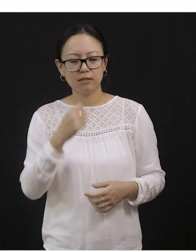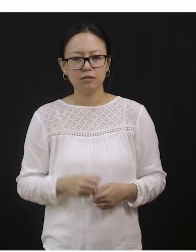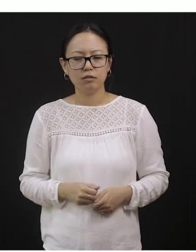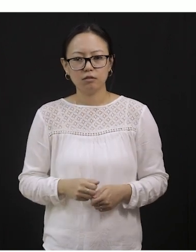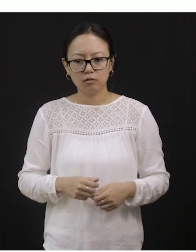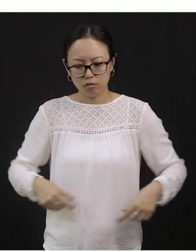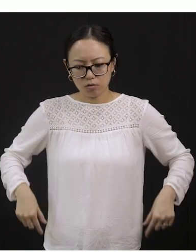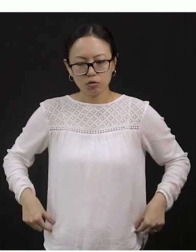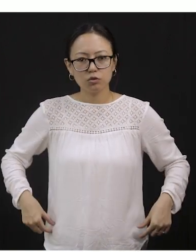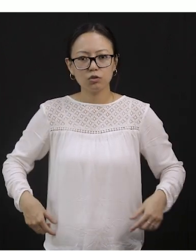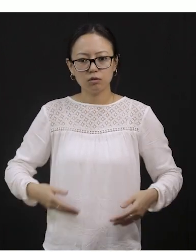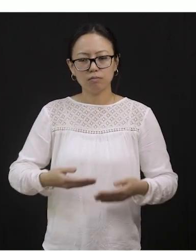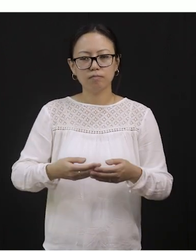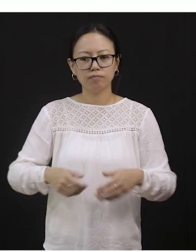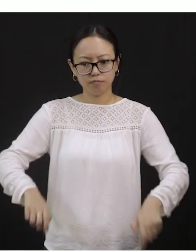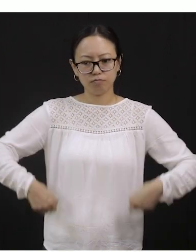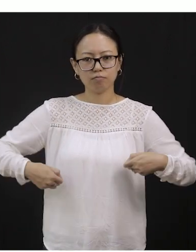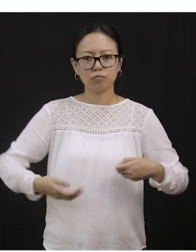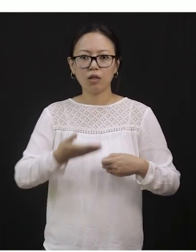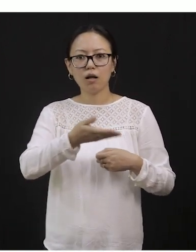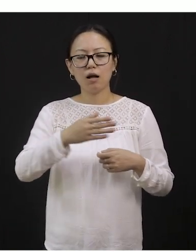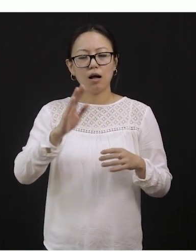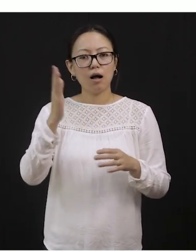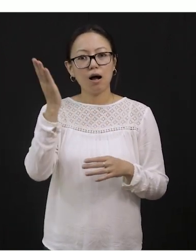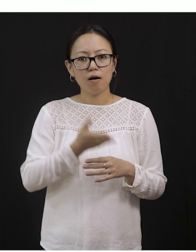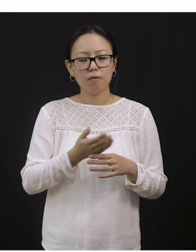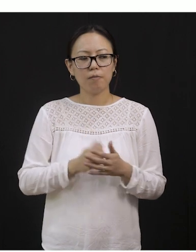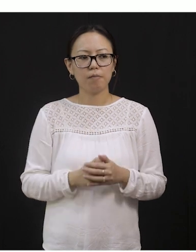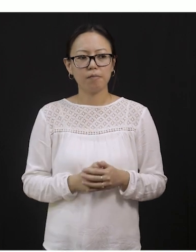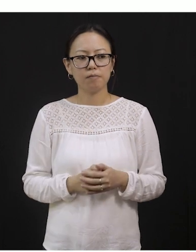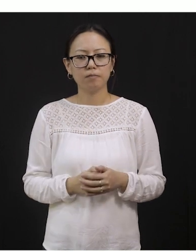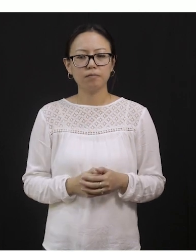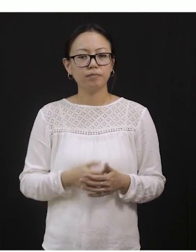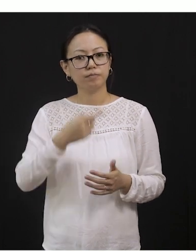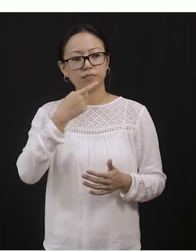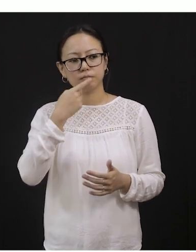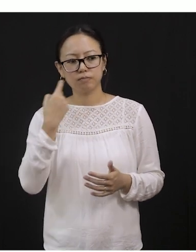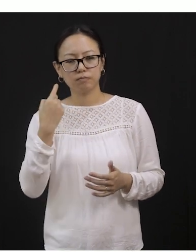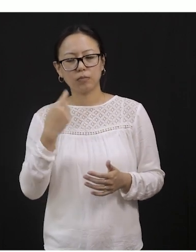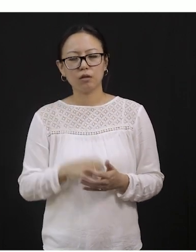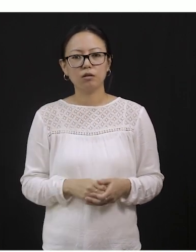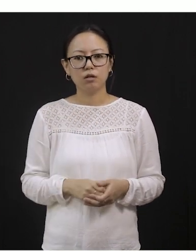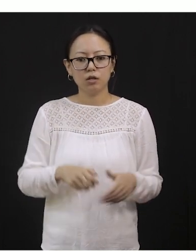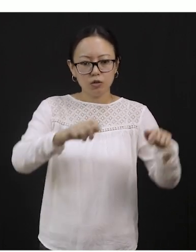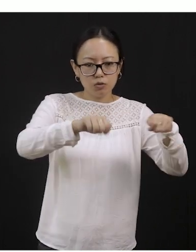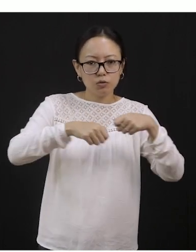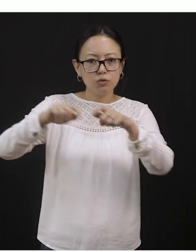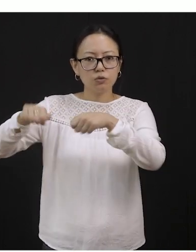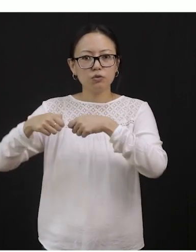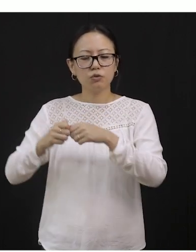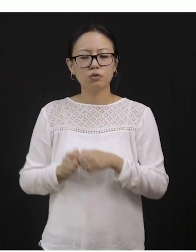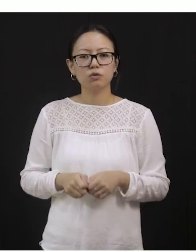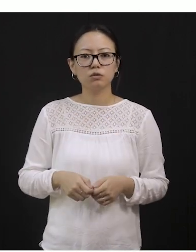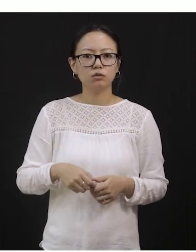yellow shoes. All right. And let me tell you one very interesting fact about Mickey Mouse. Mickey Mouse